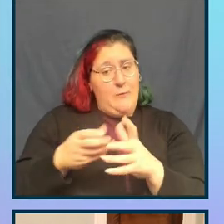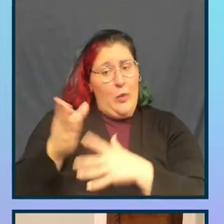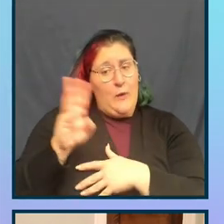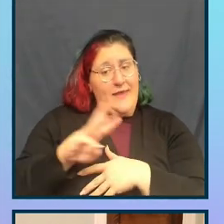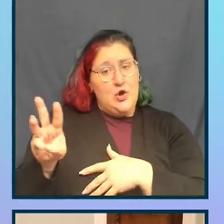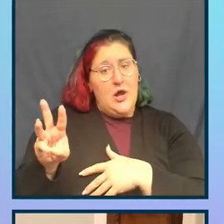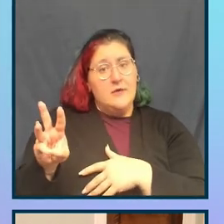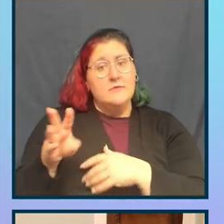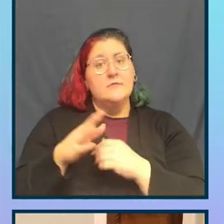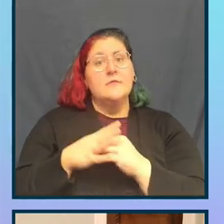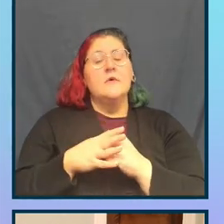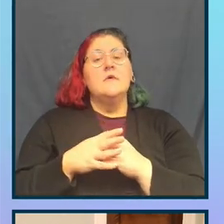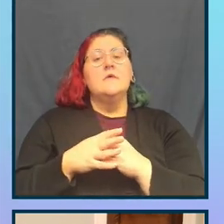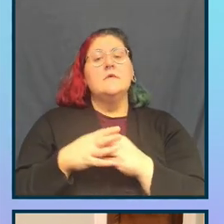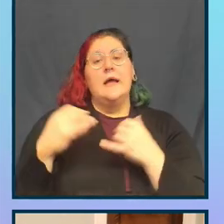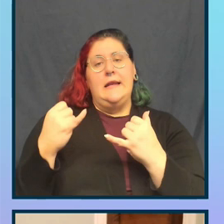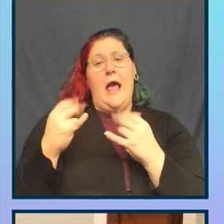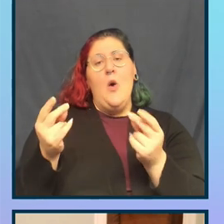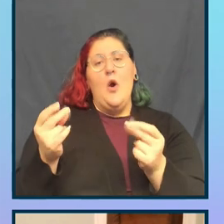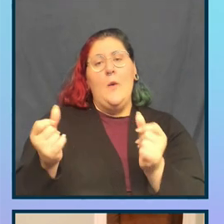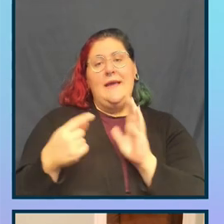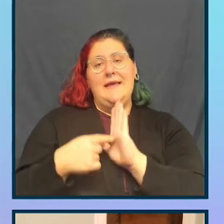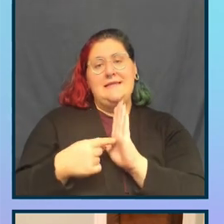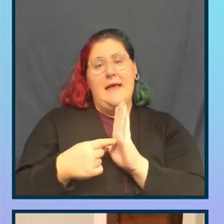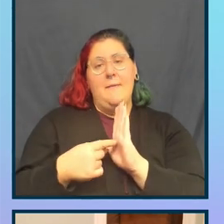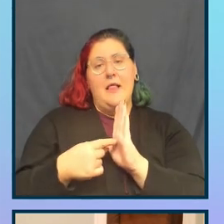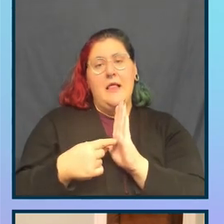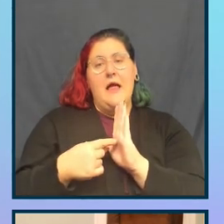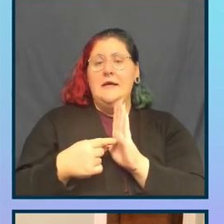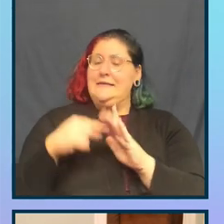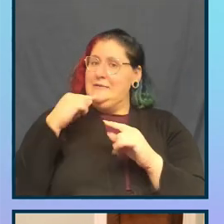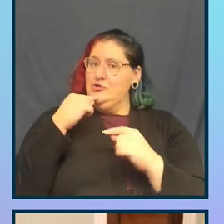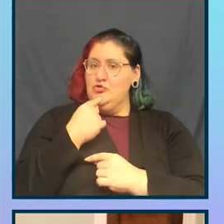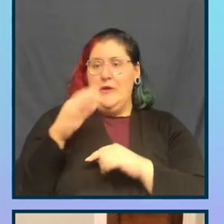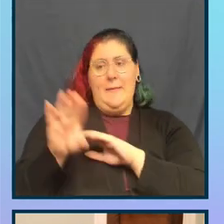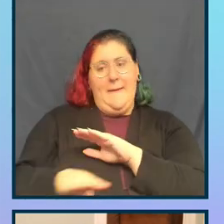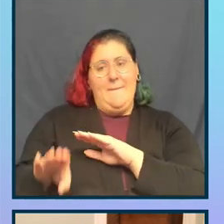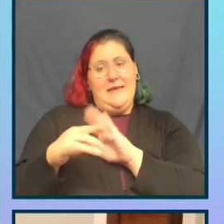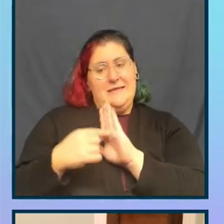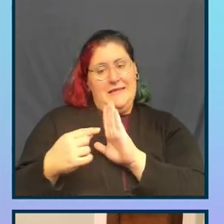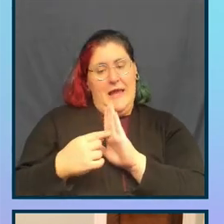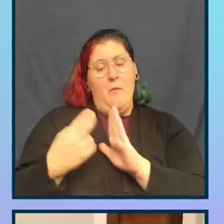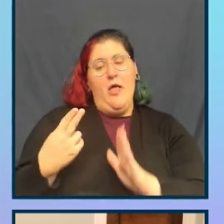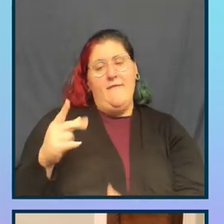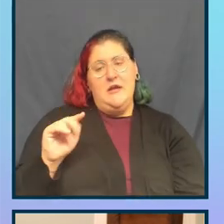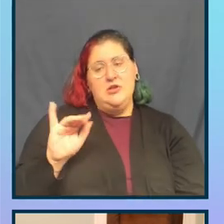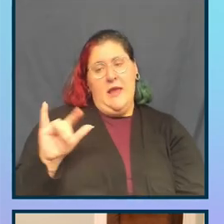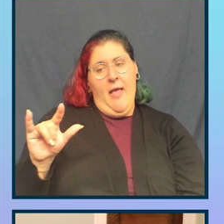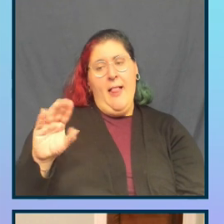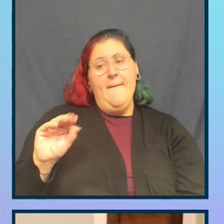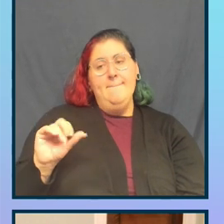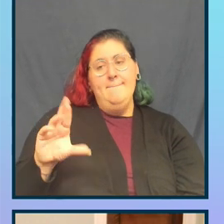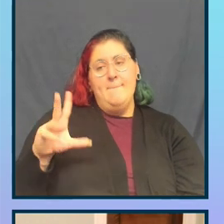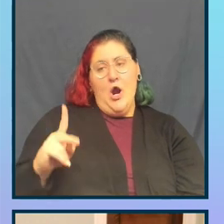Let's do a quick document example. This is an extremely basic example of HTML markup language